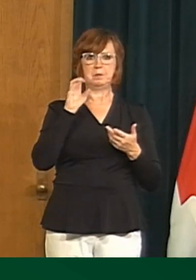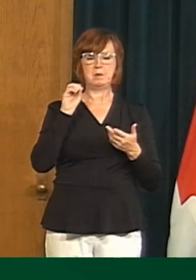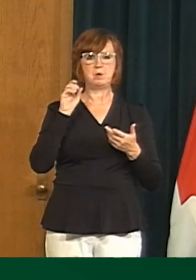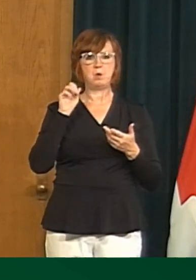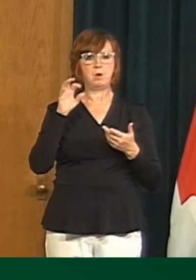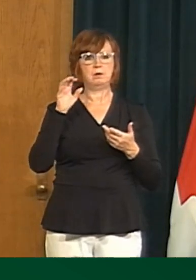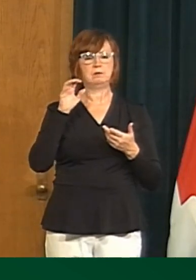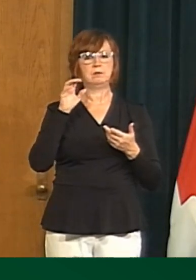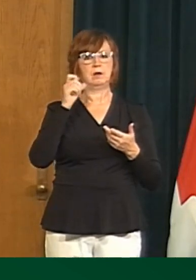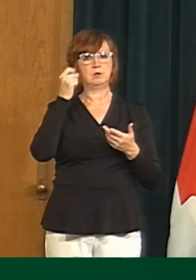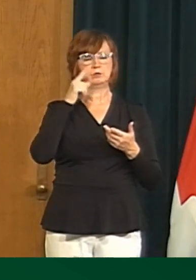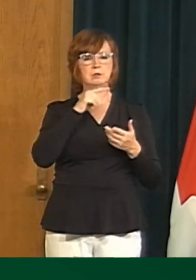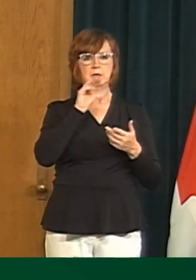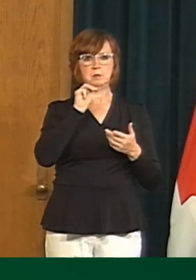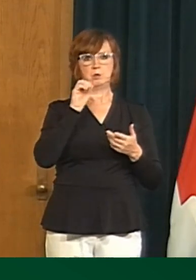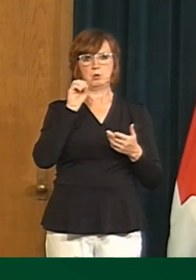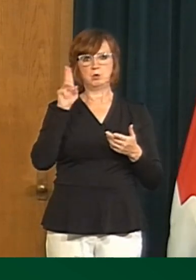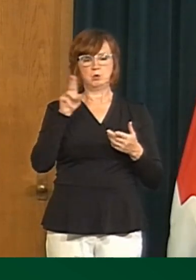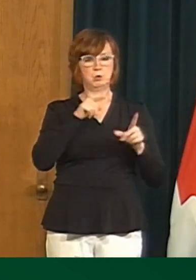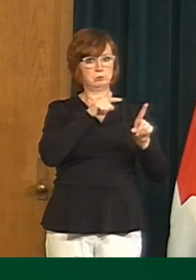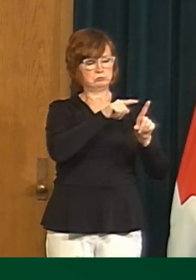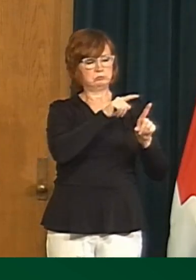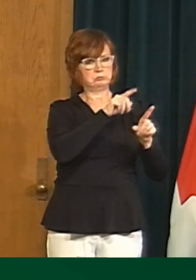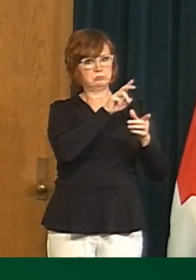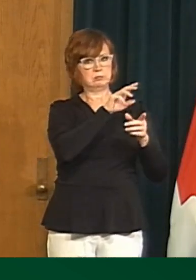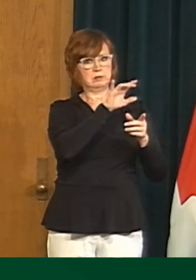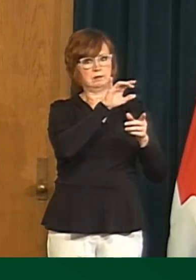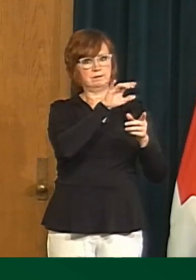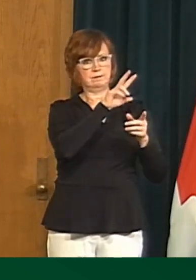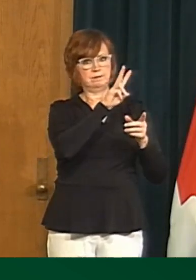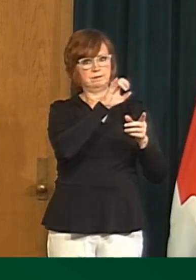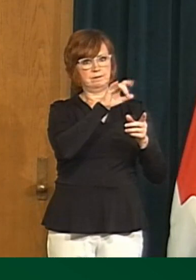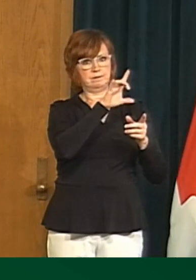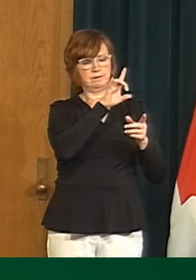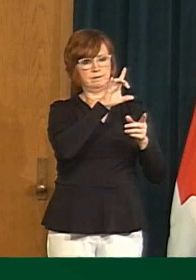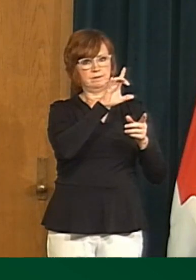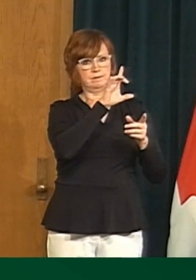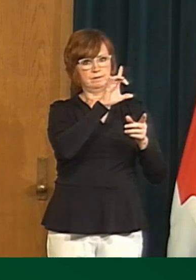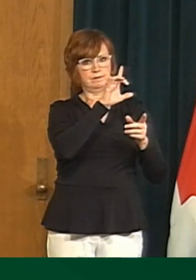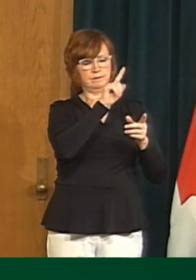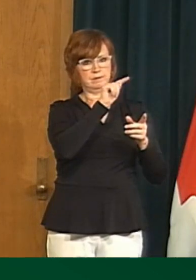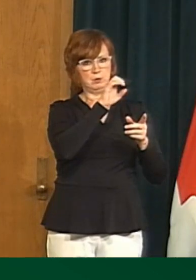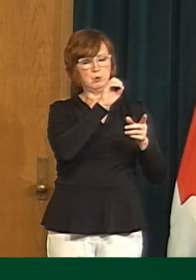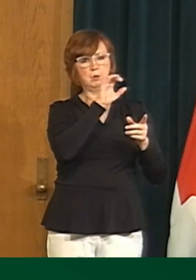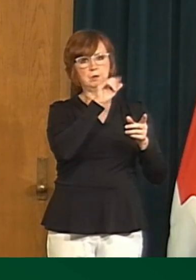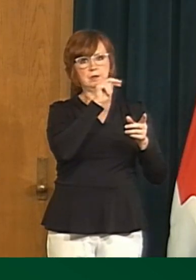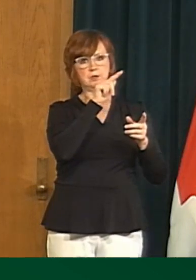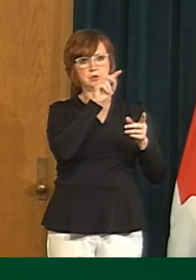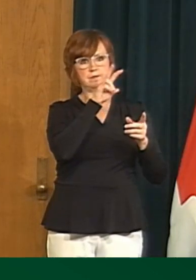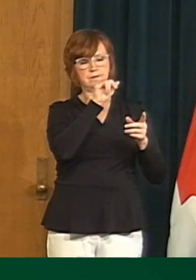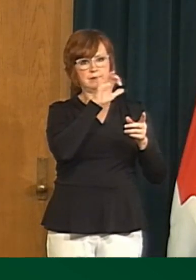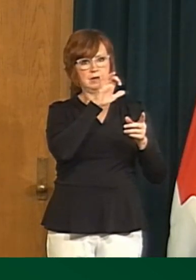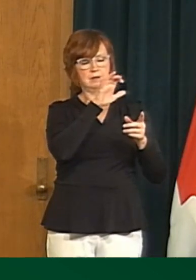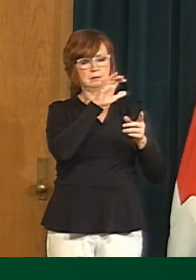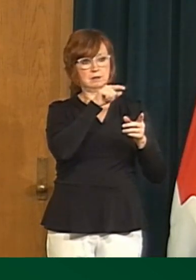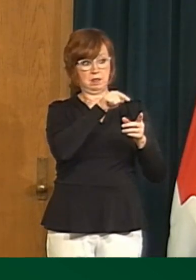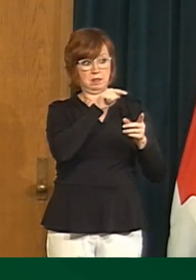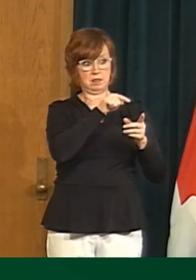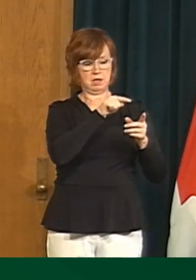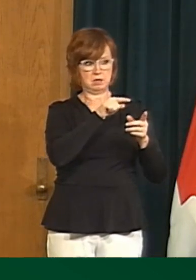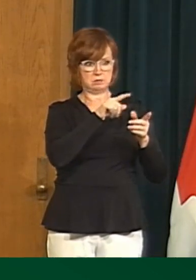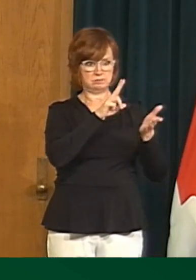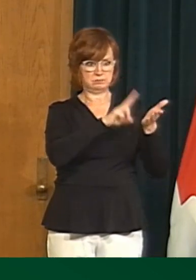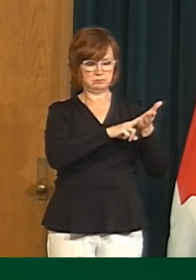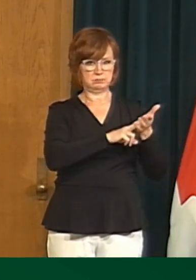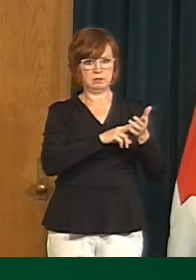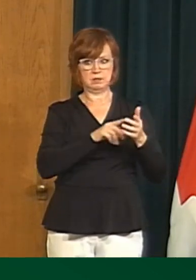University of Saskatchewan, more specifically Vito Intervac, with the International Vaccine Institute on exactly this type of